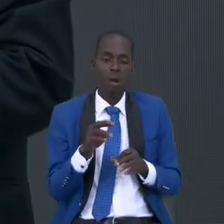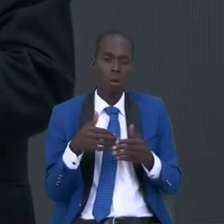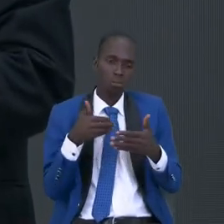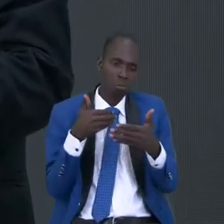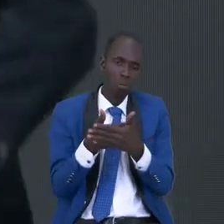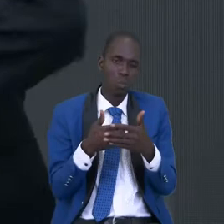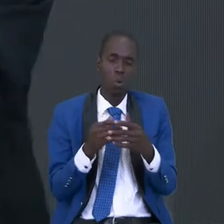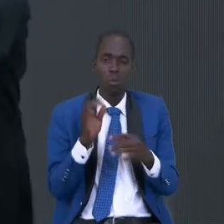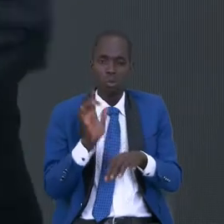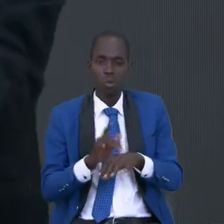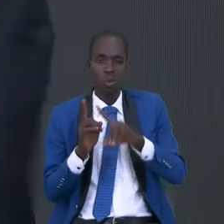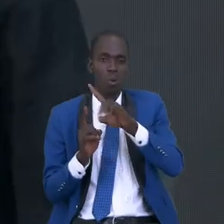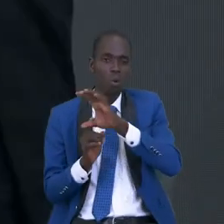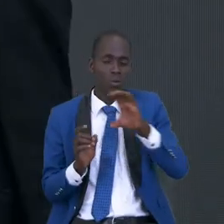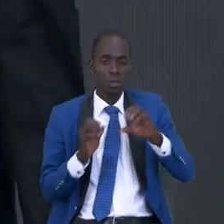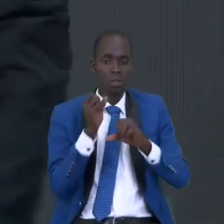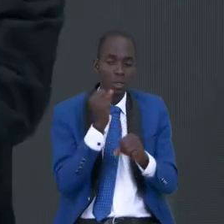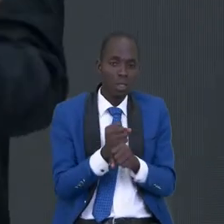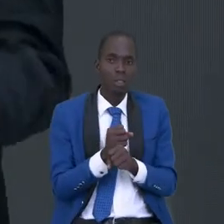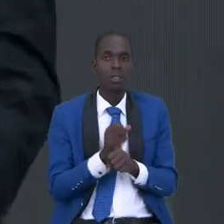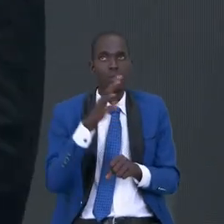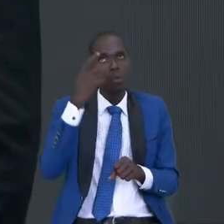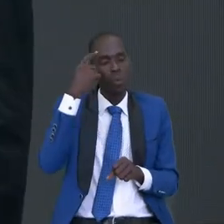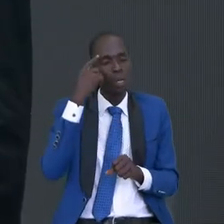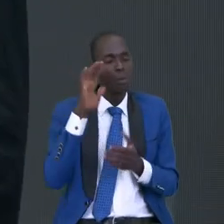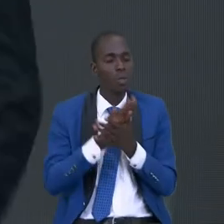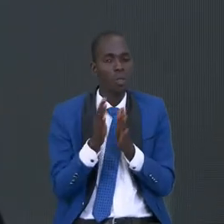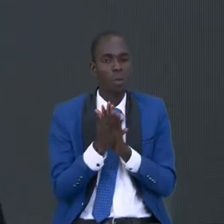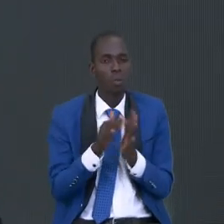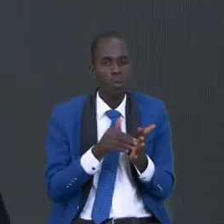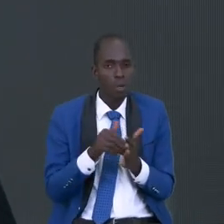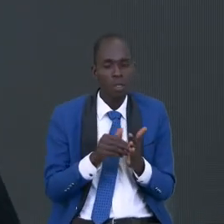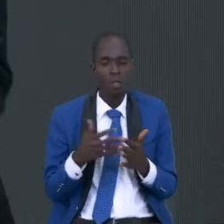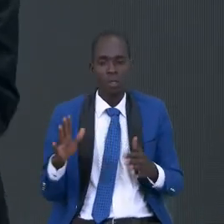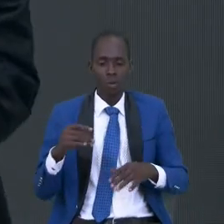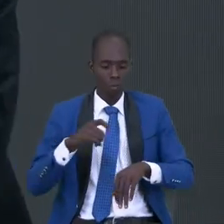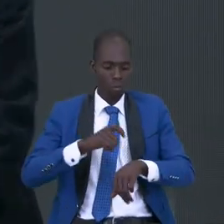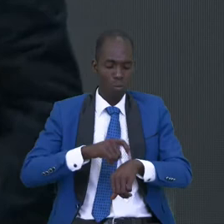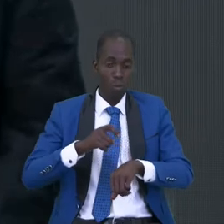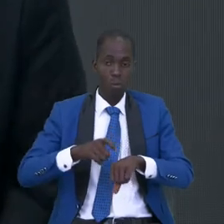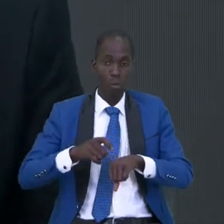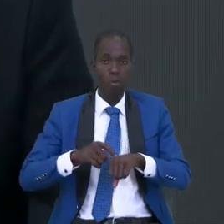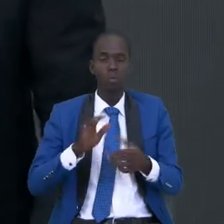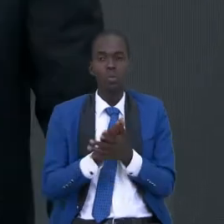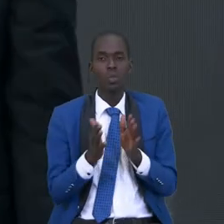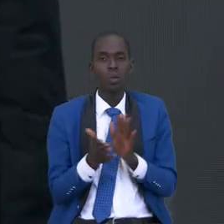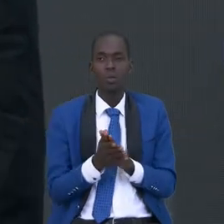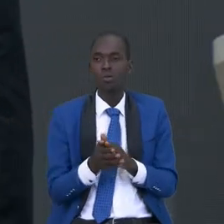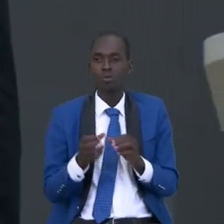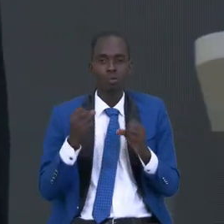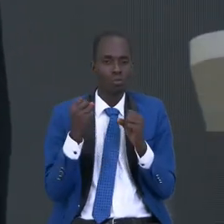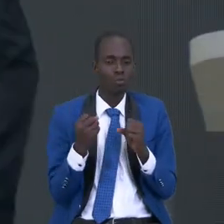weak. Their joints become stiff. When they become 100, they cannot sit